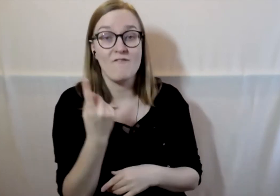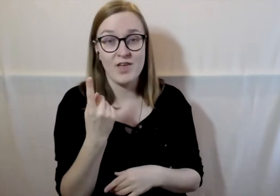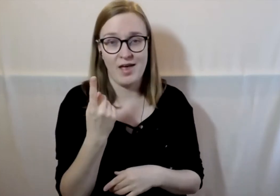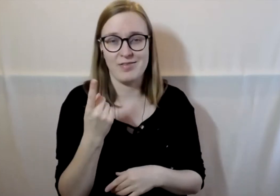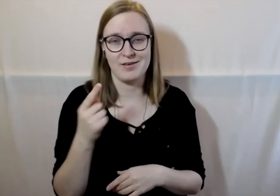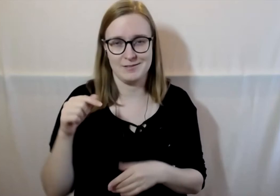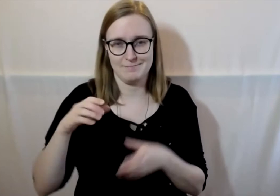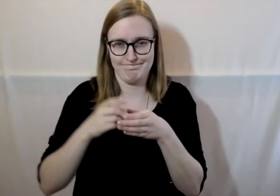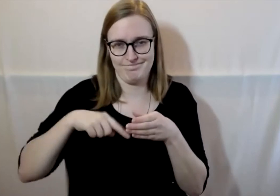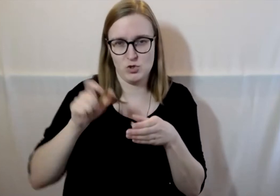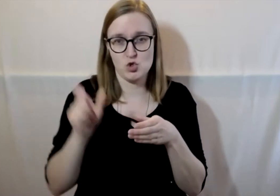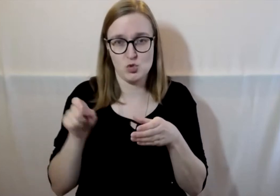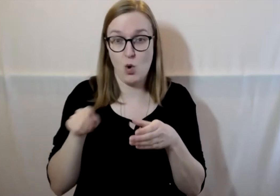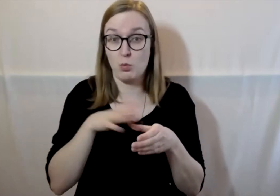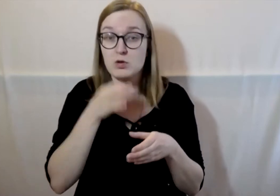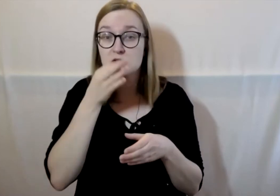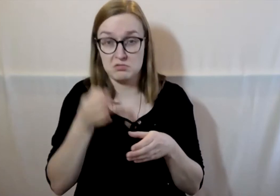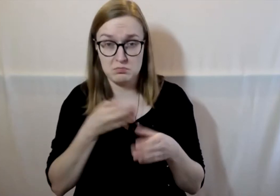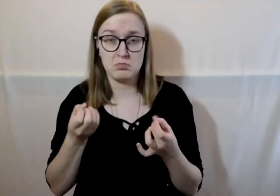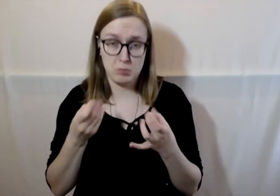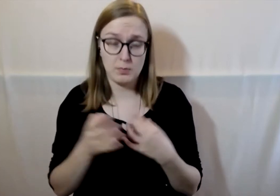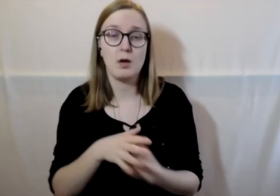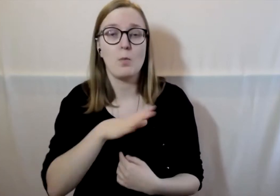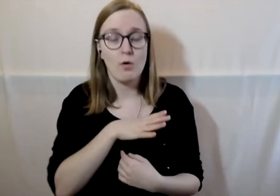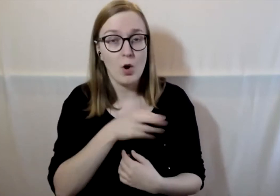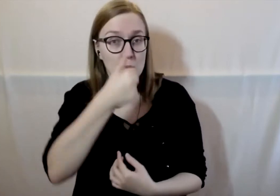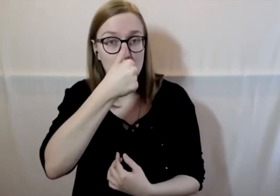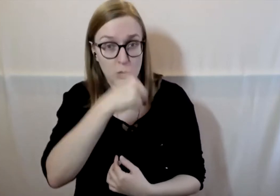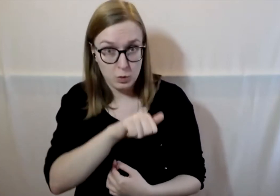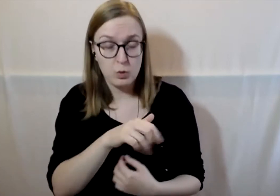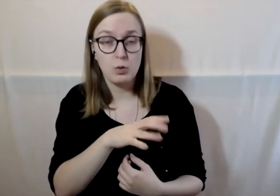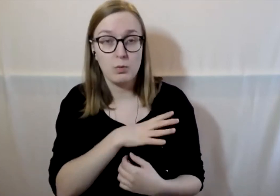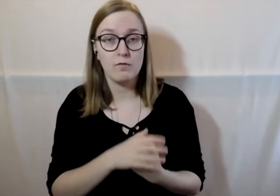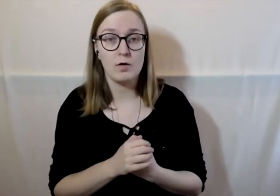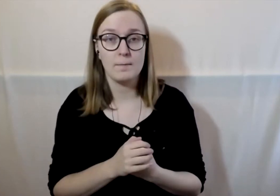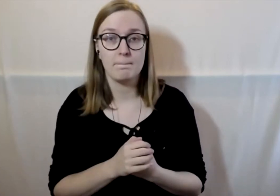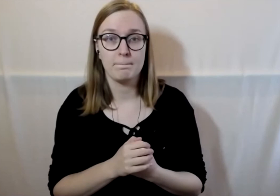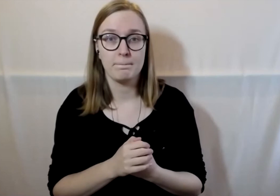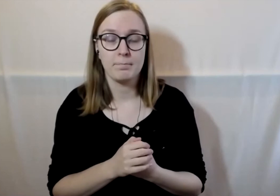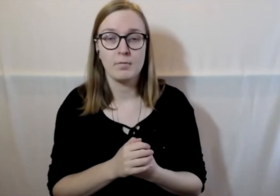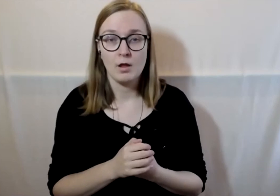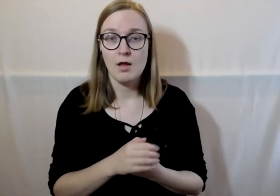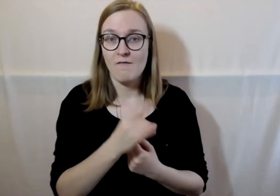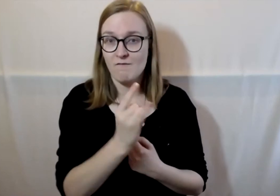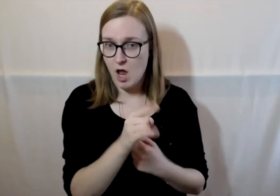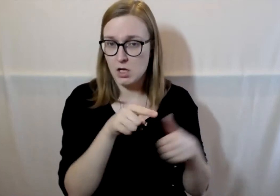had experience when a good student in biology